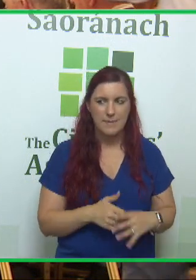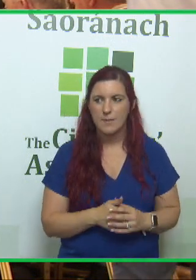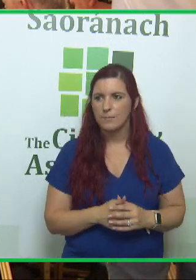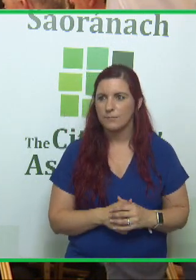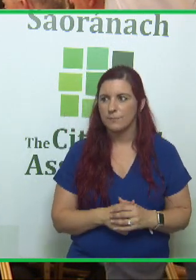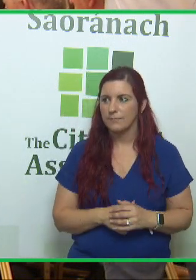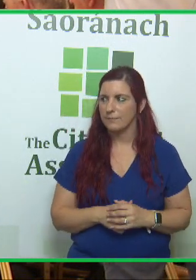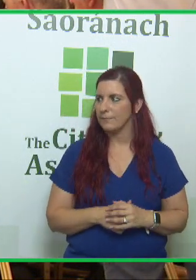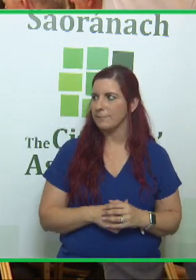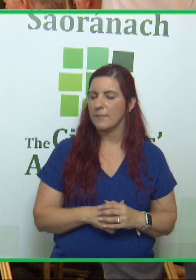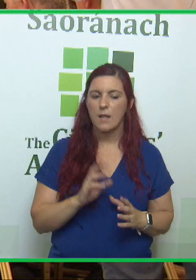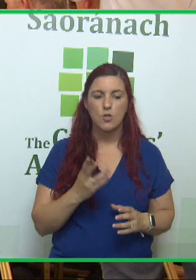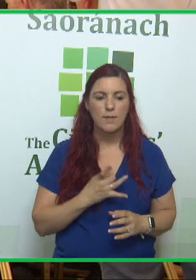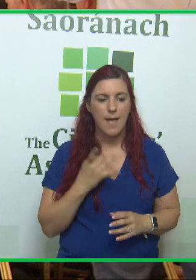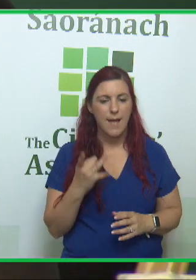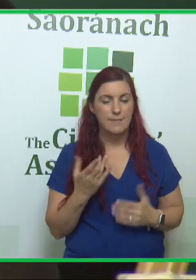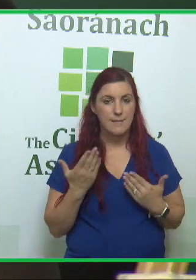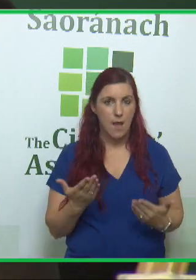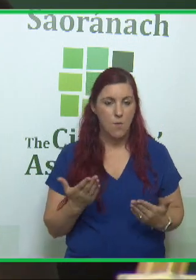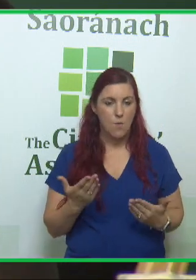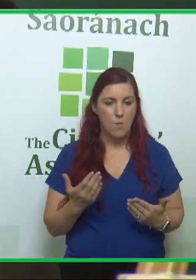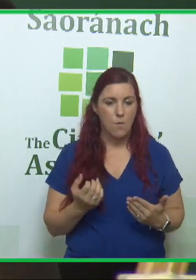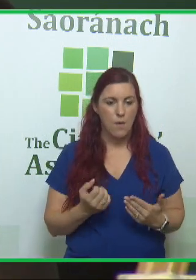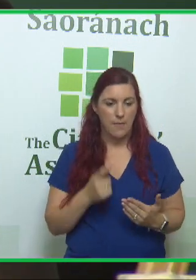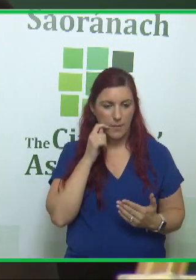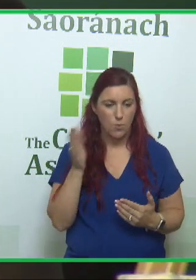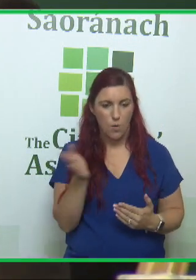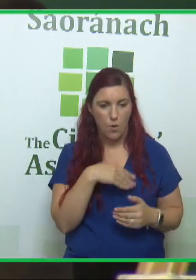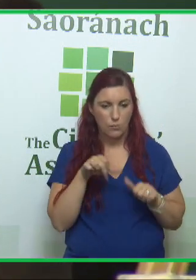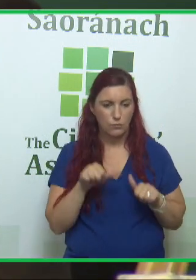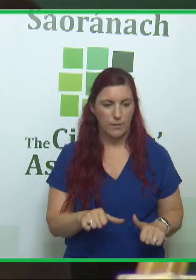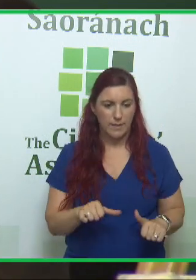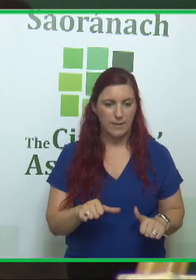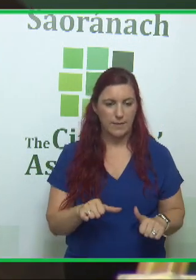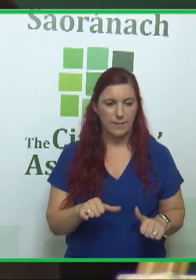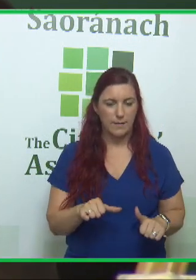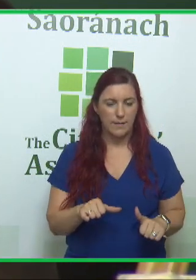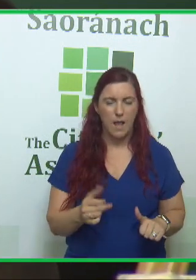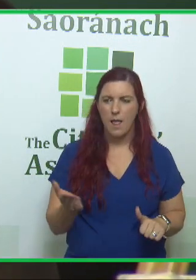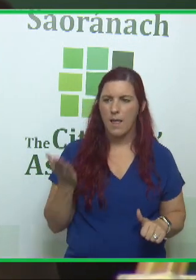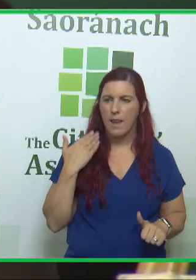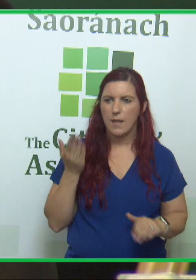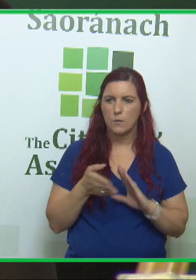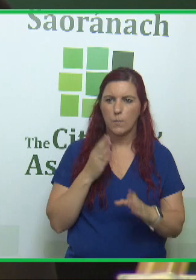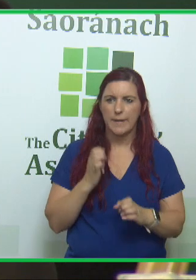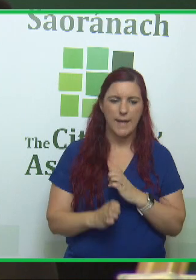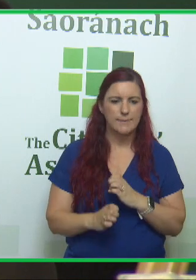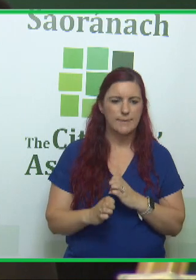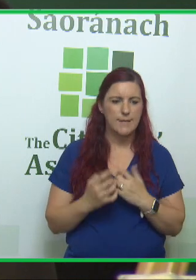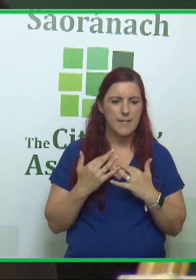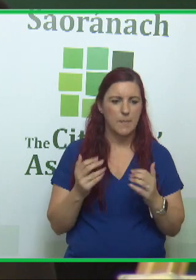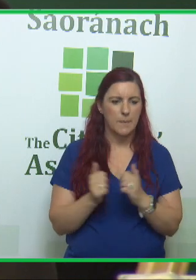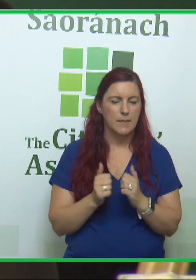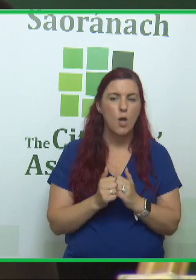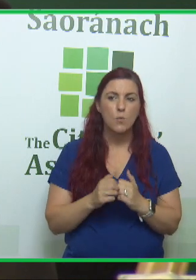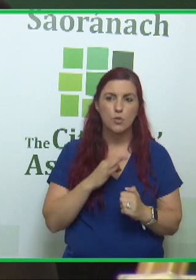want to go in. Can I just ask you, I think everybody will agree, we got the last Assembly meeting a good insight into some of the